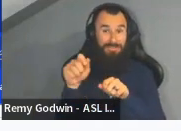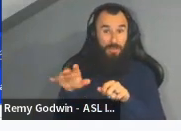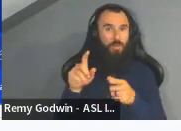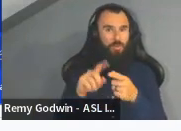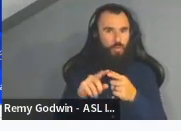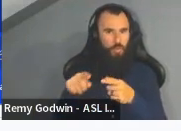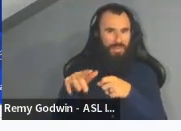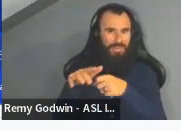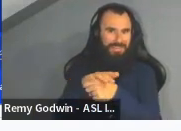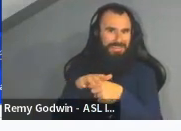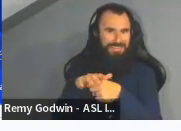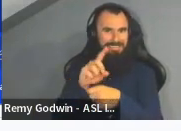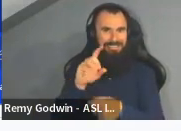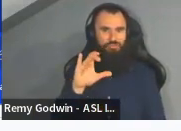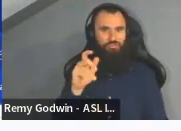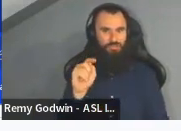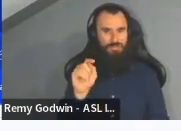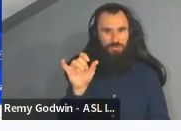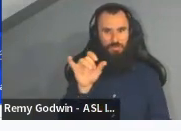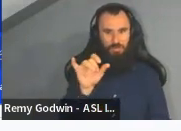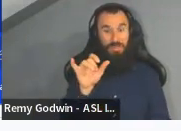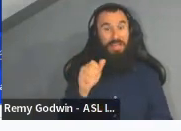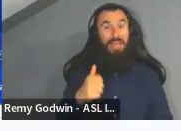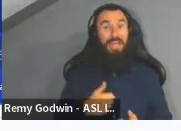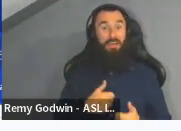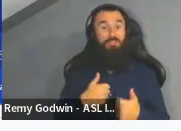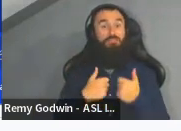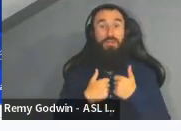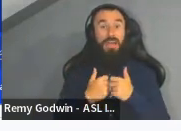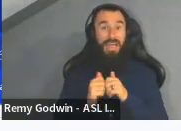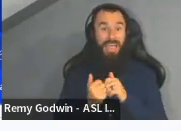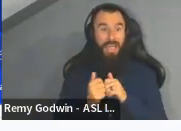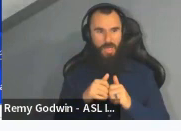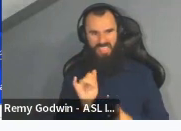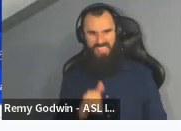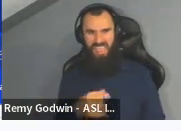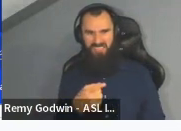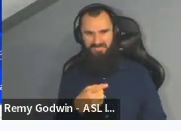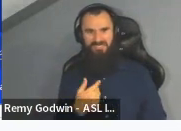district. And the address for doing so is right here.